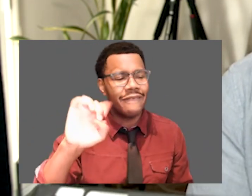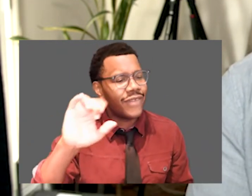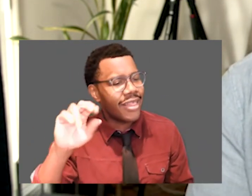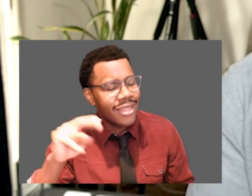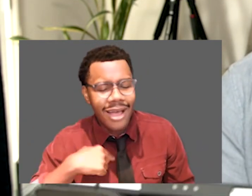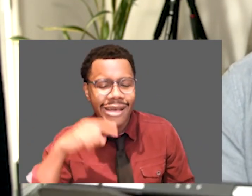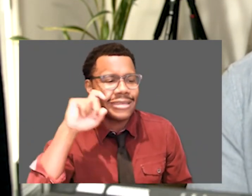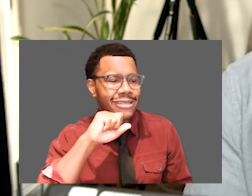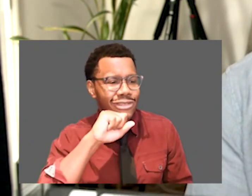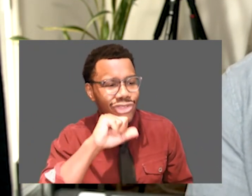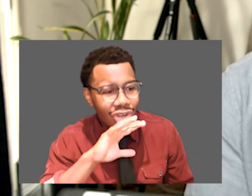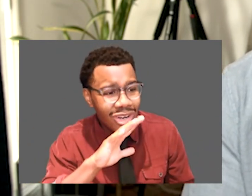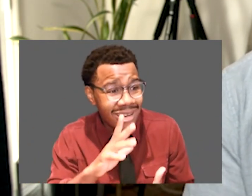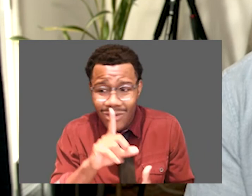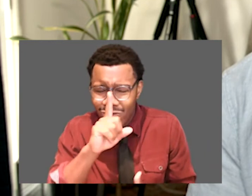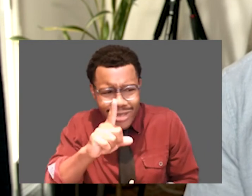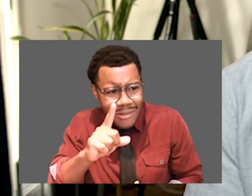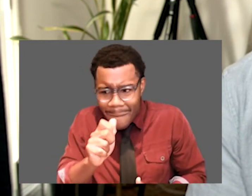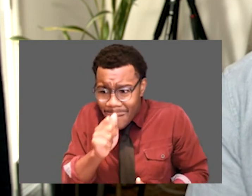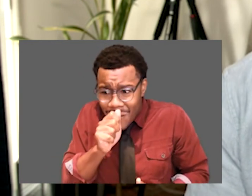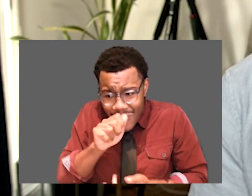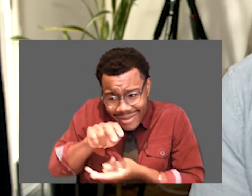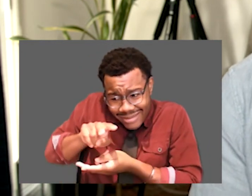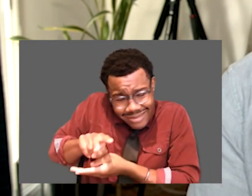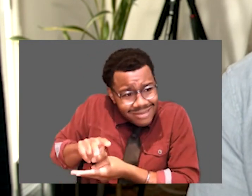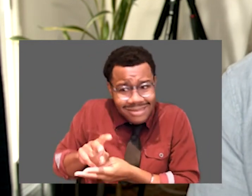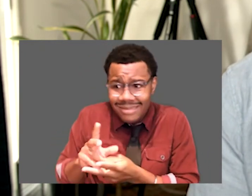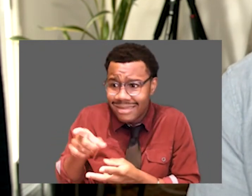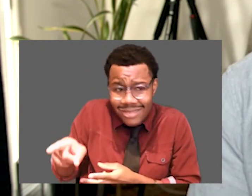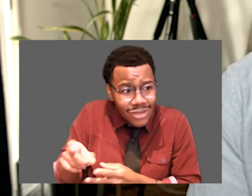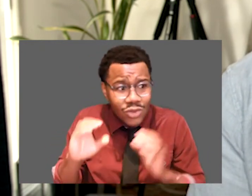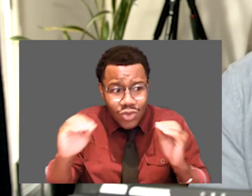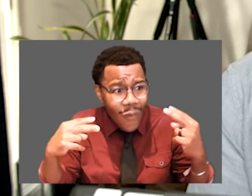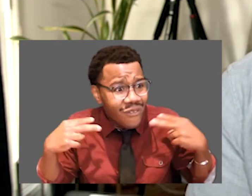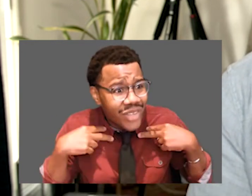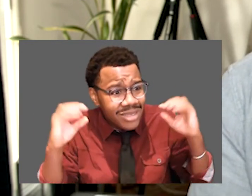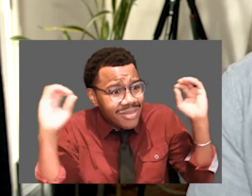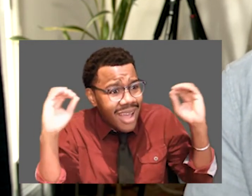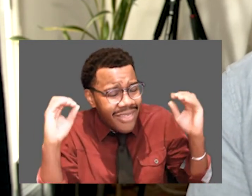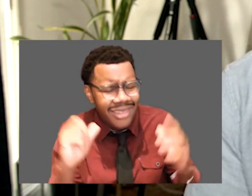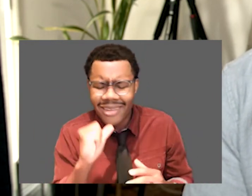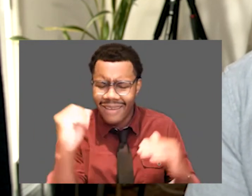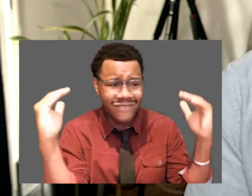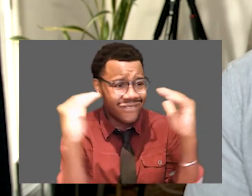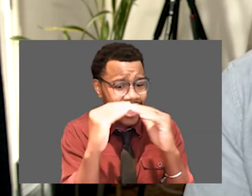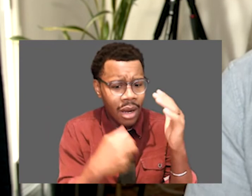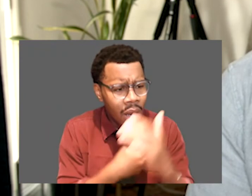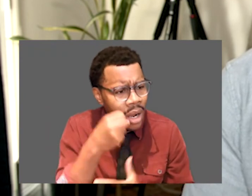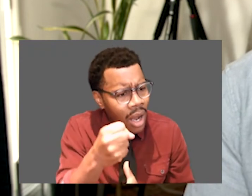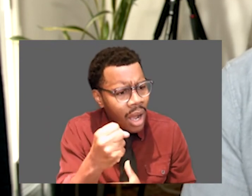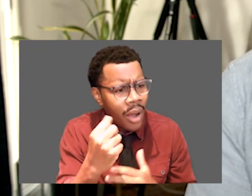punished for something I did in the privacy of my own home that didn't involve a victim. It's unjust to put me in prison with